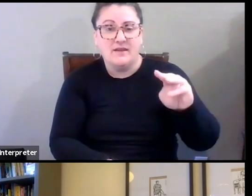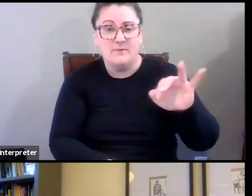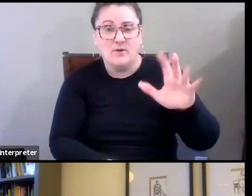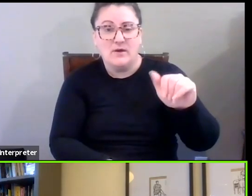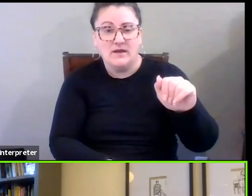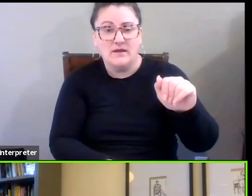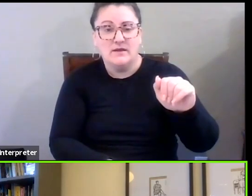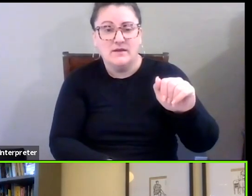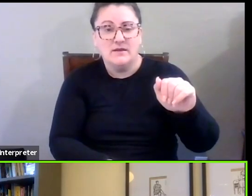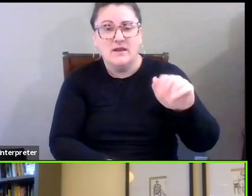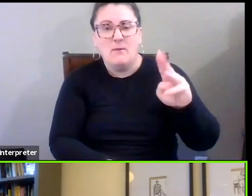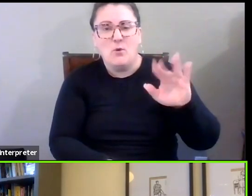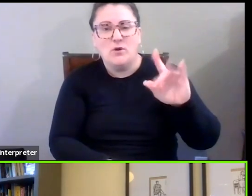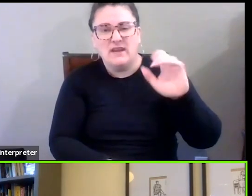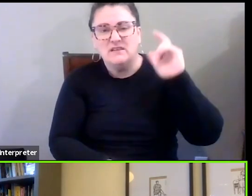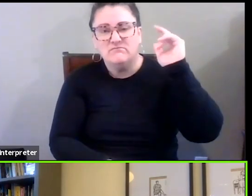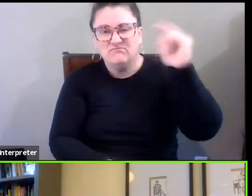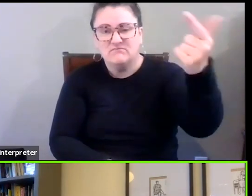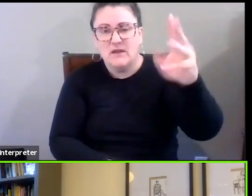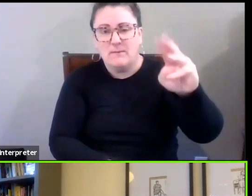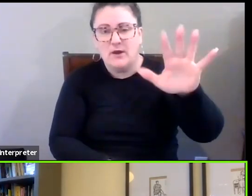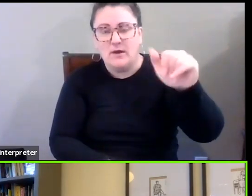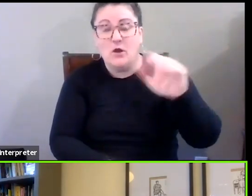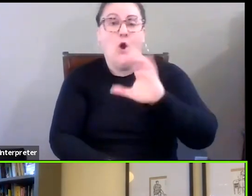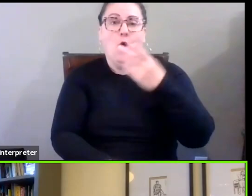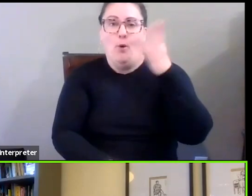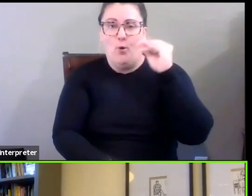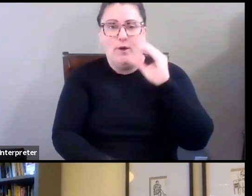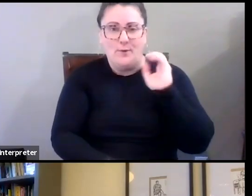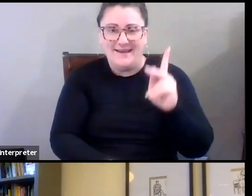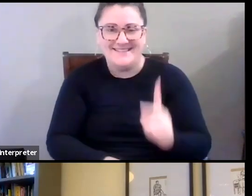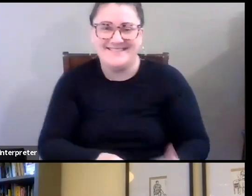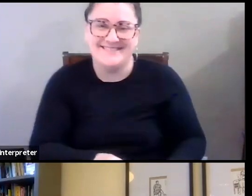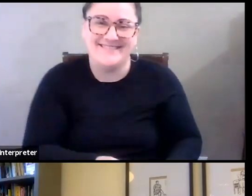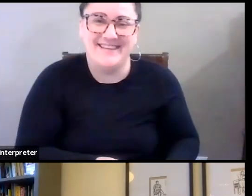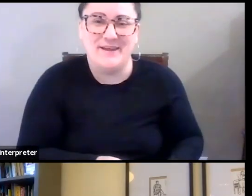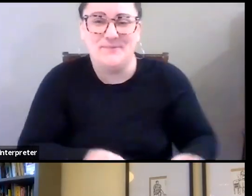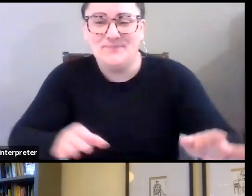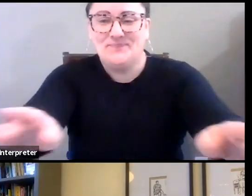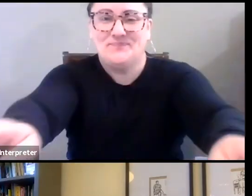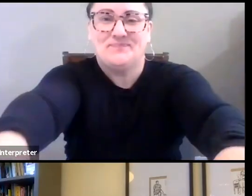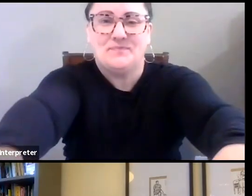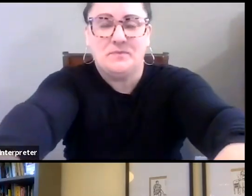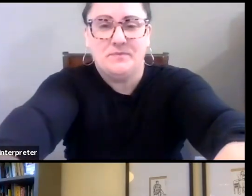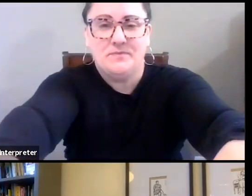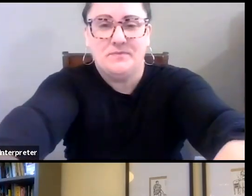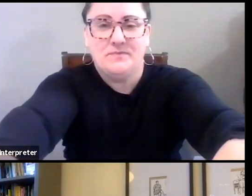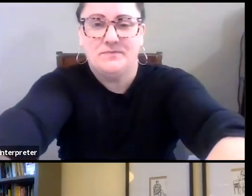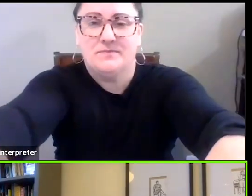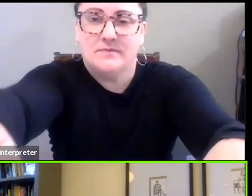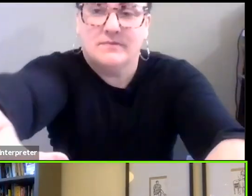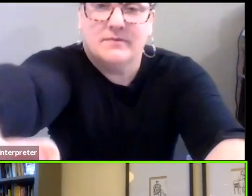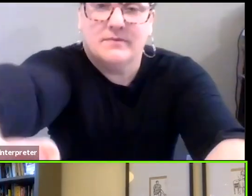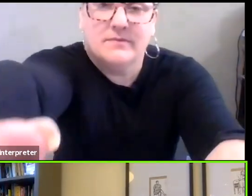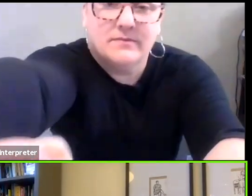I'll let Mira begin. Oh boy. Okay. I was all ready for you.